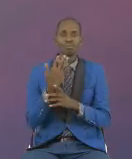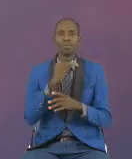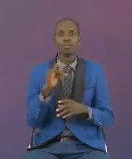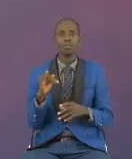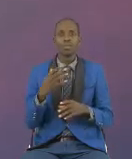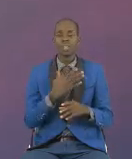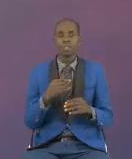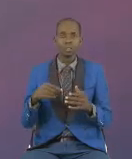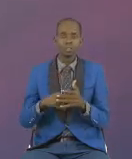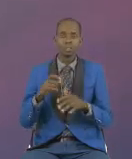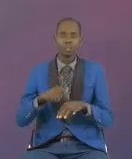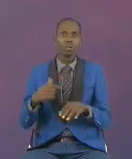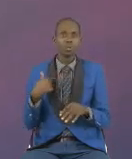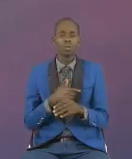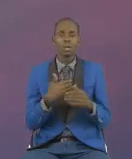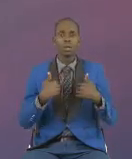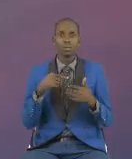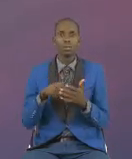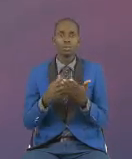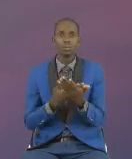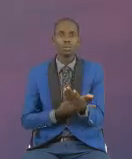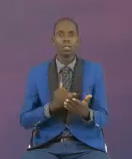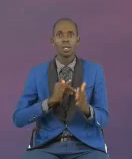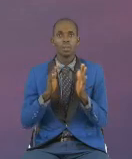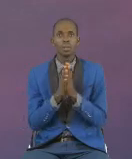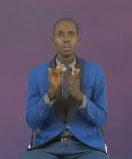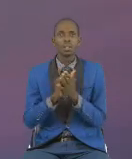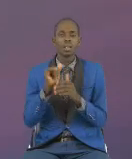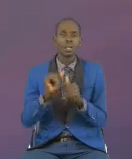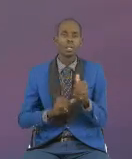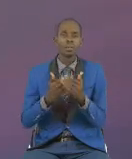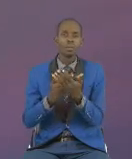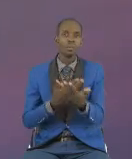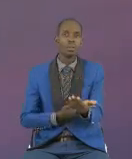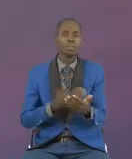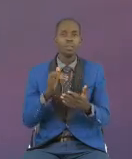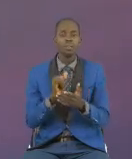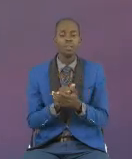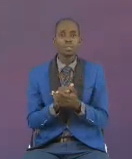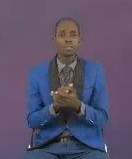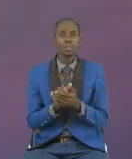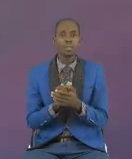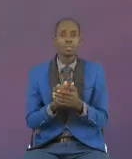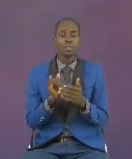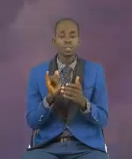morning. And I pray that every word that is meant for you will get to